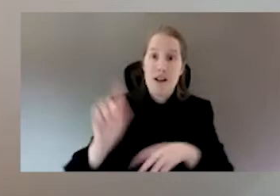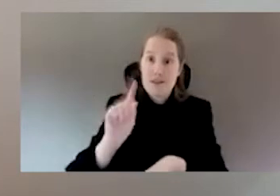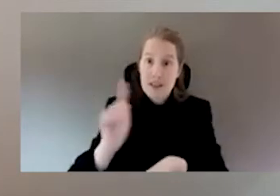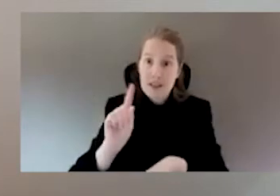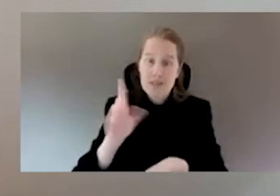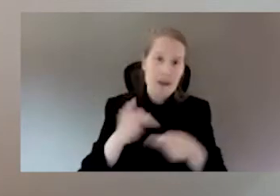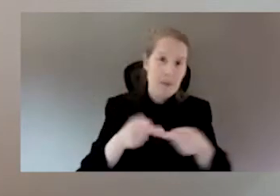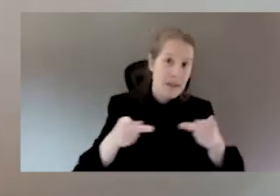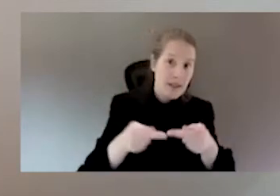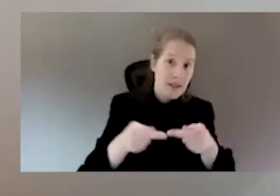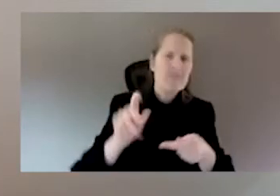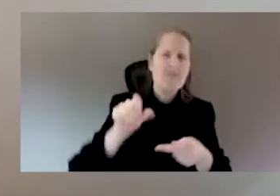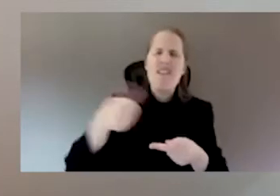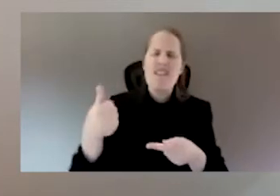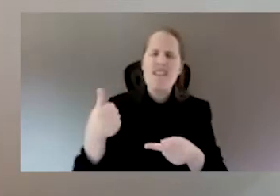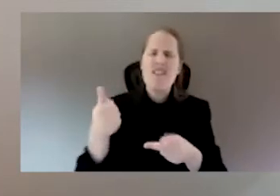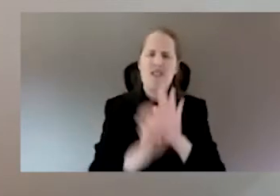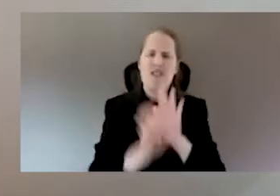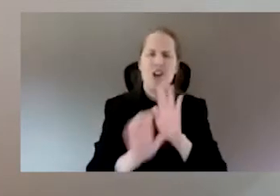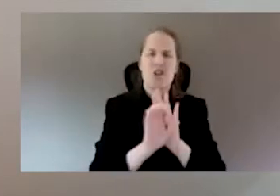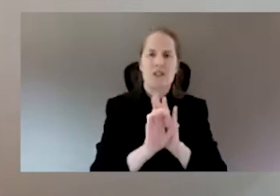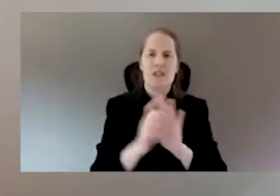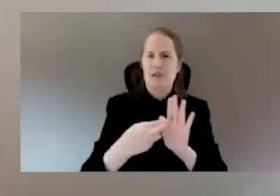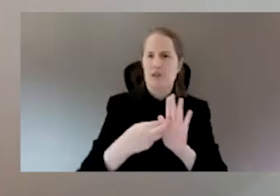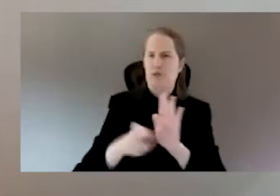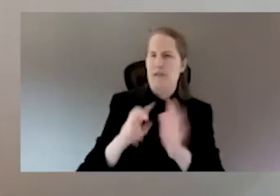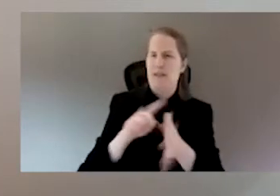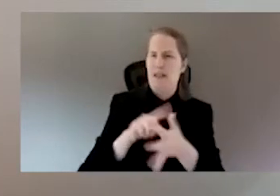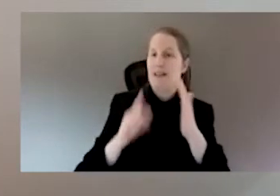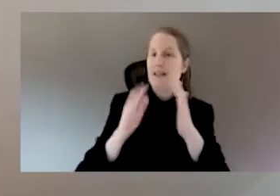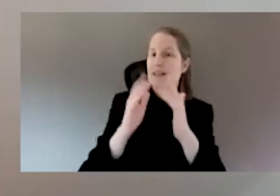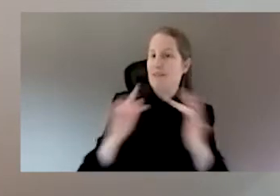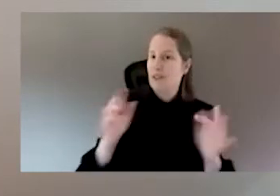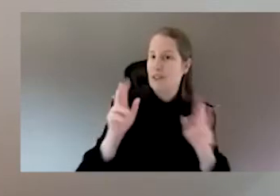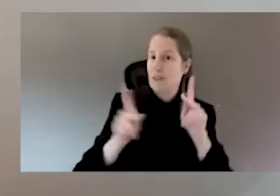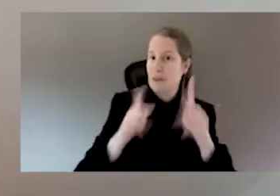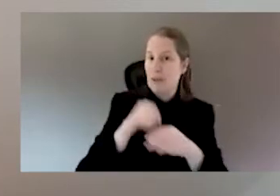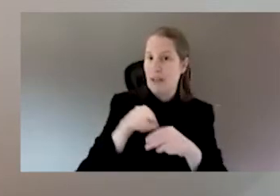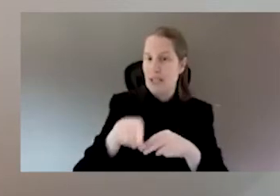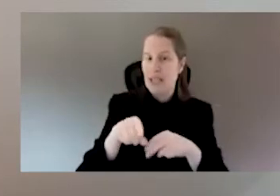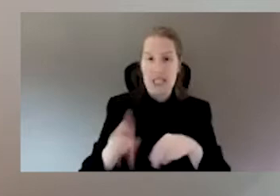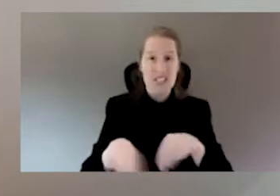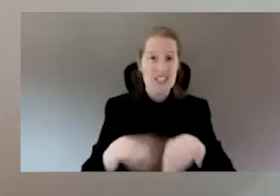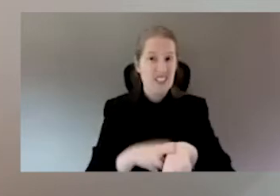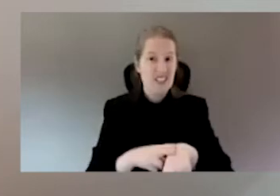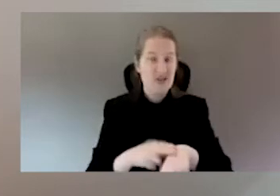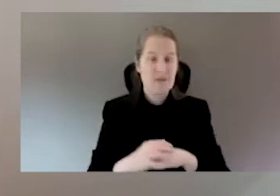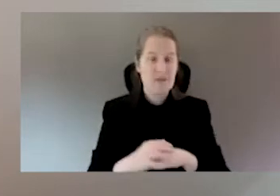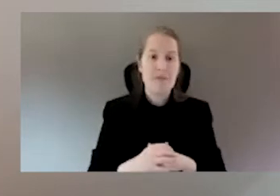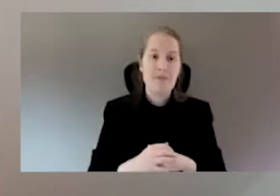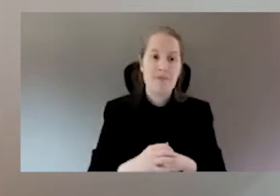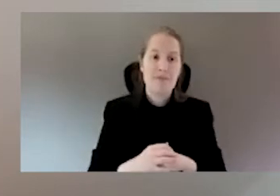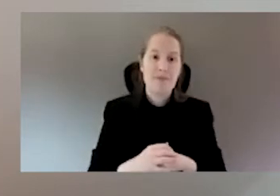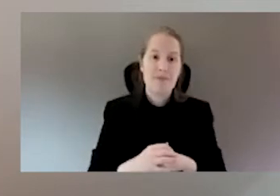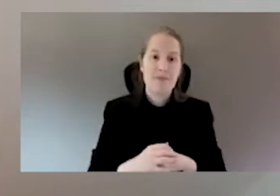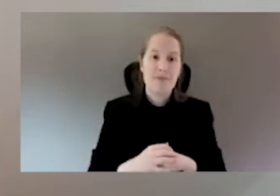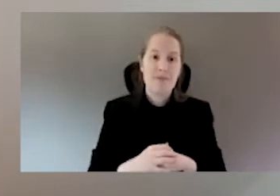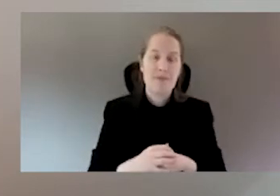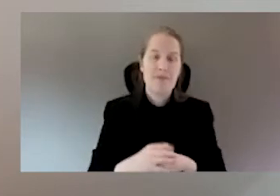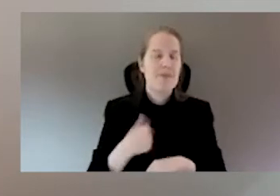and other characteristics that reflect the diversity of people in this nation. We will need